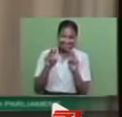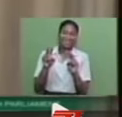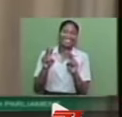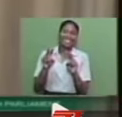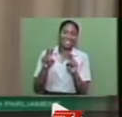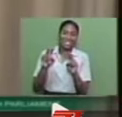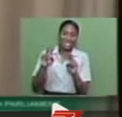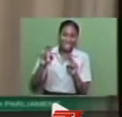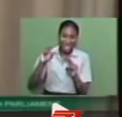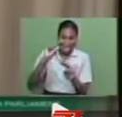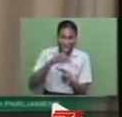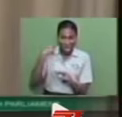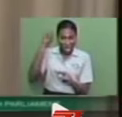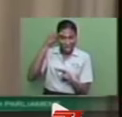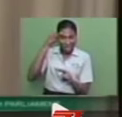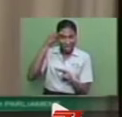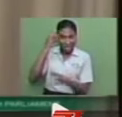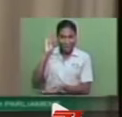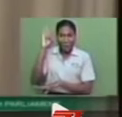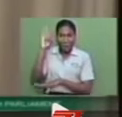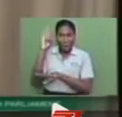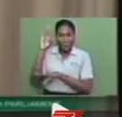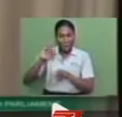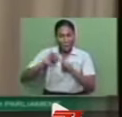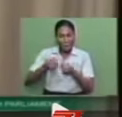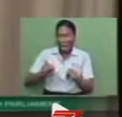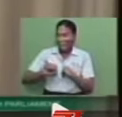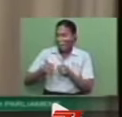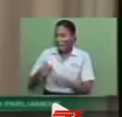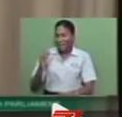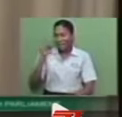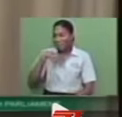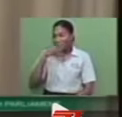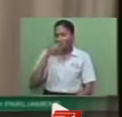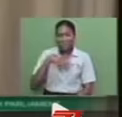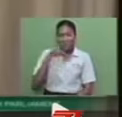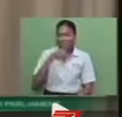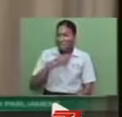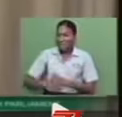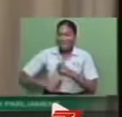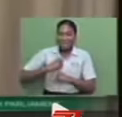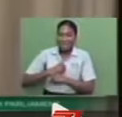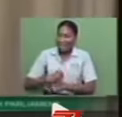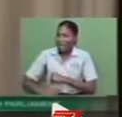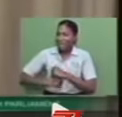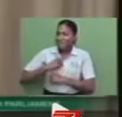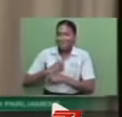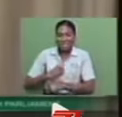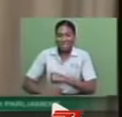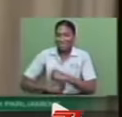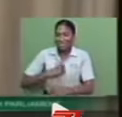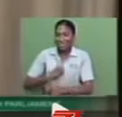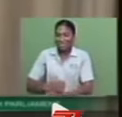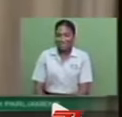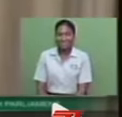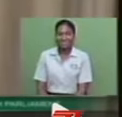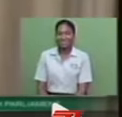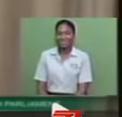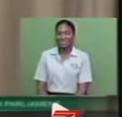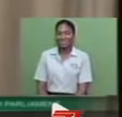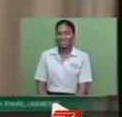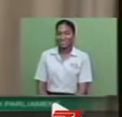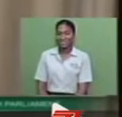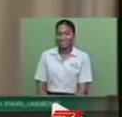in agriculture. Budget after budget after budget. I'll leave it to my colleague who's shadowing the agriculture portfolio. I have it here,